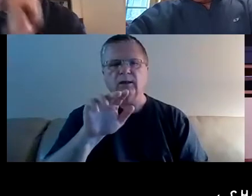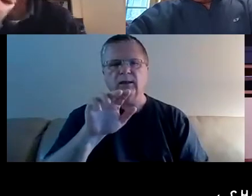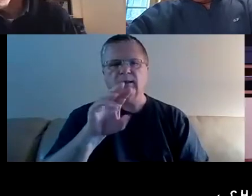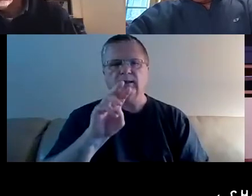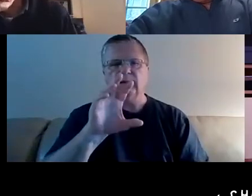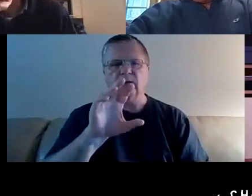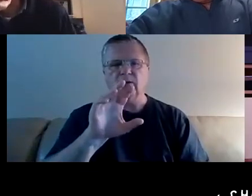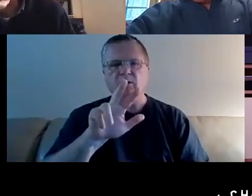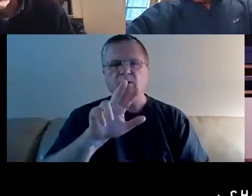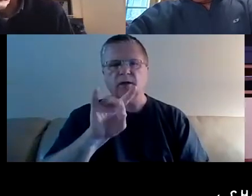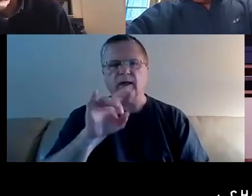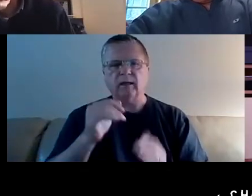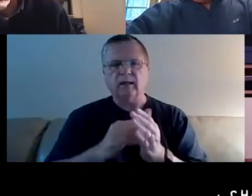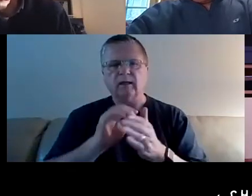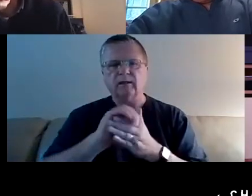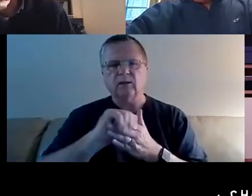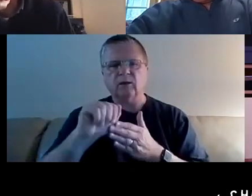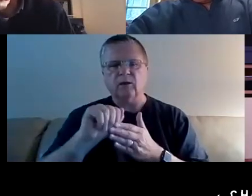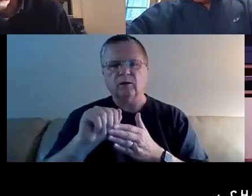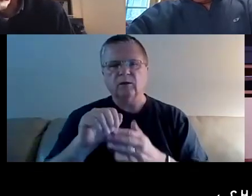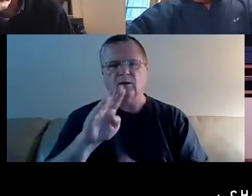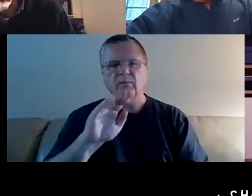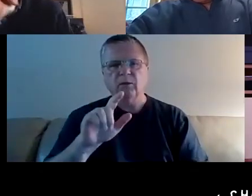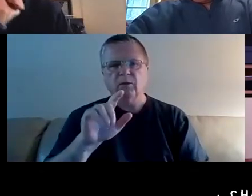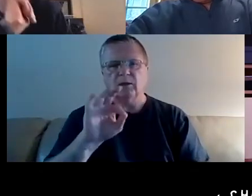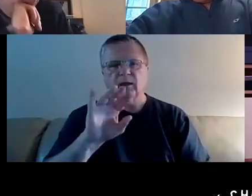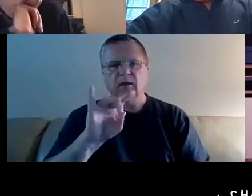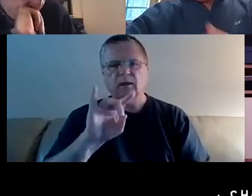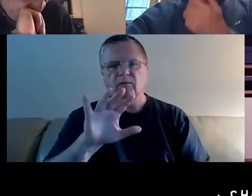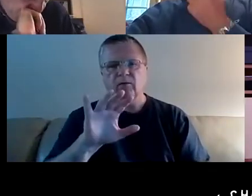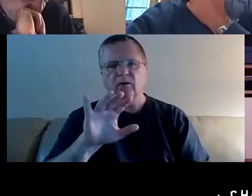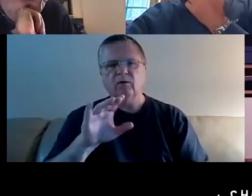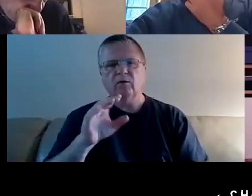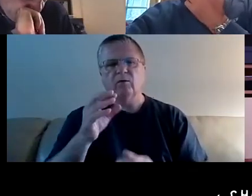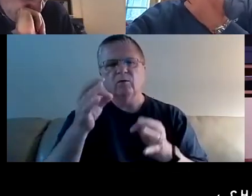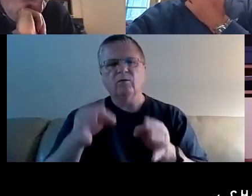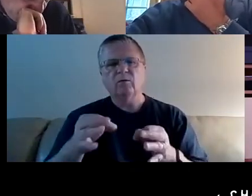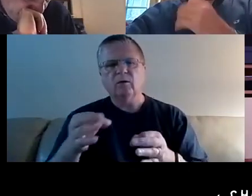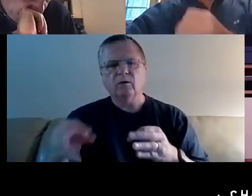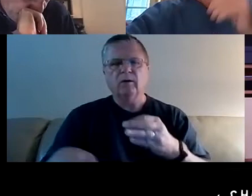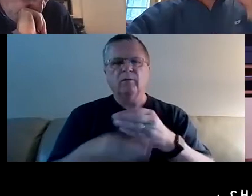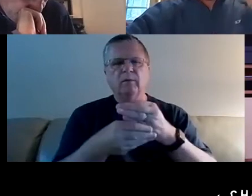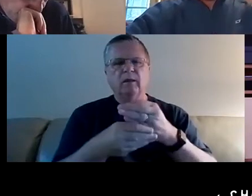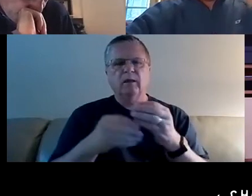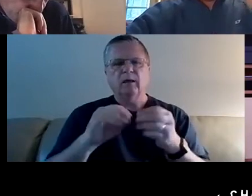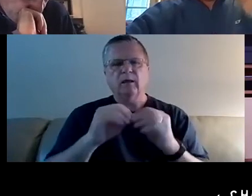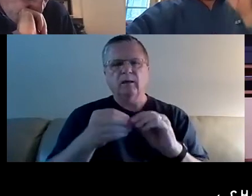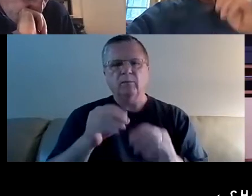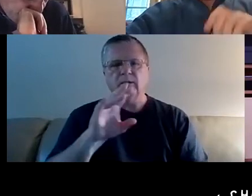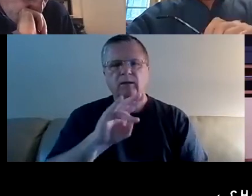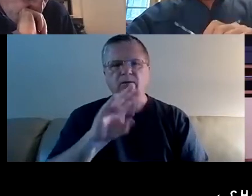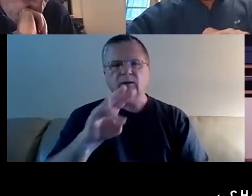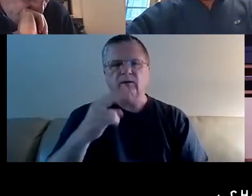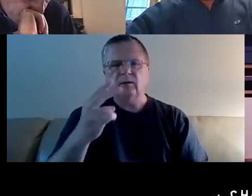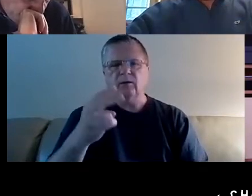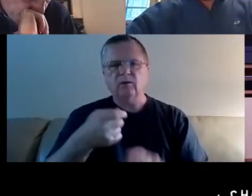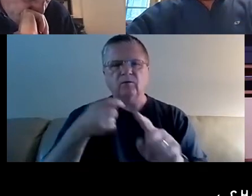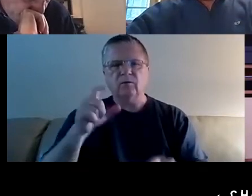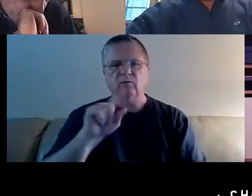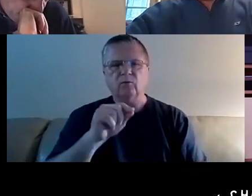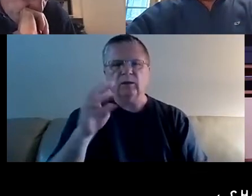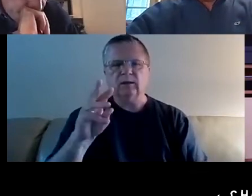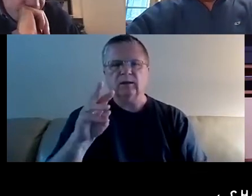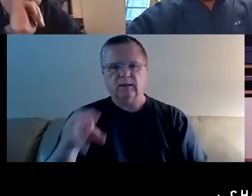$2,638,000. Bill number 985, resolution further amending resolution number 772 of 2016 as